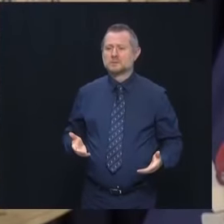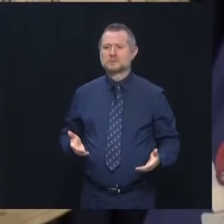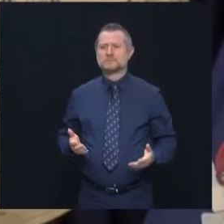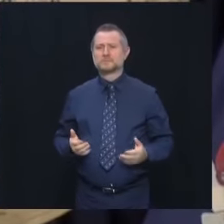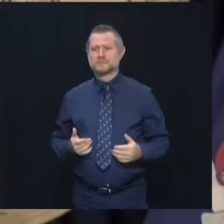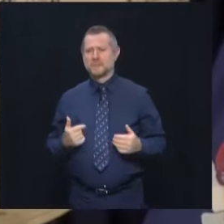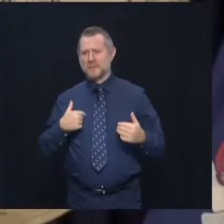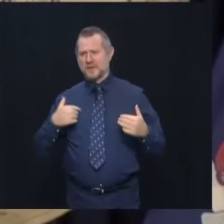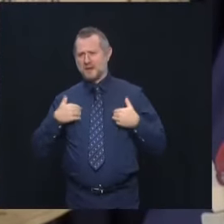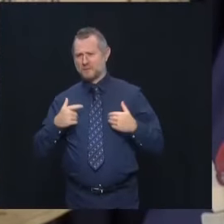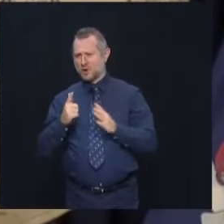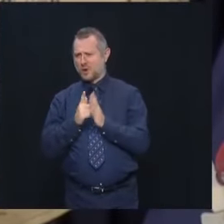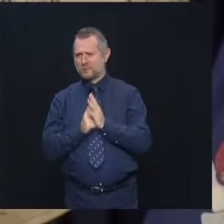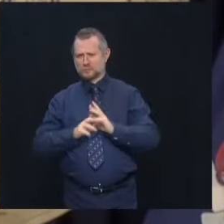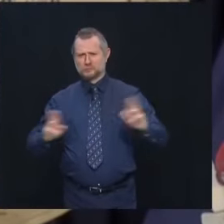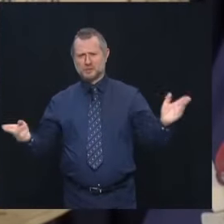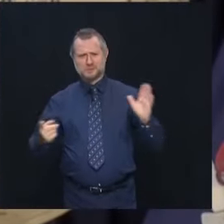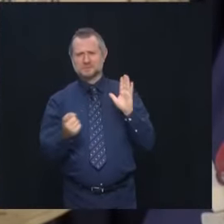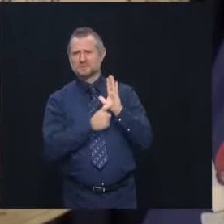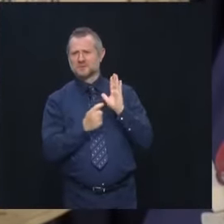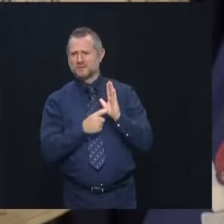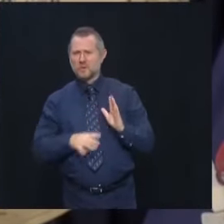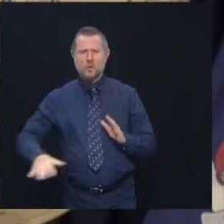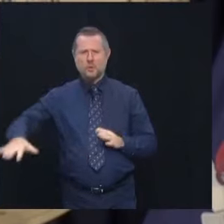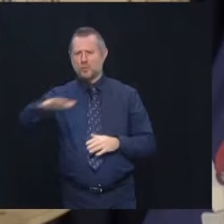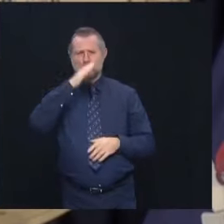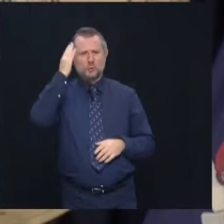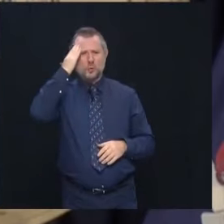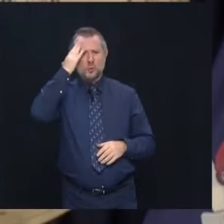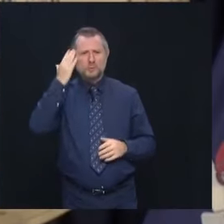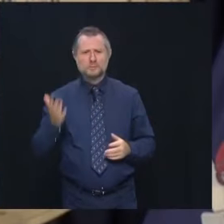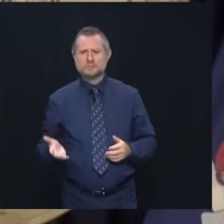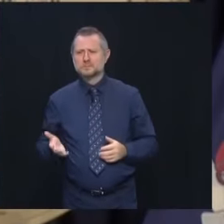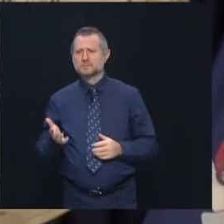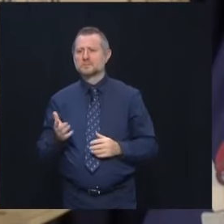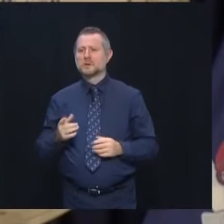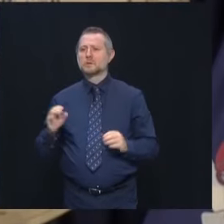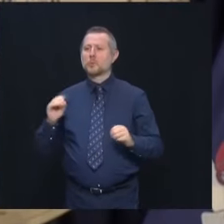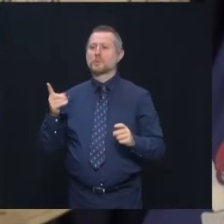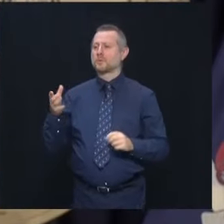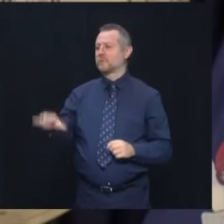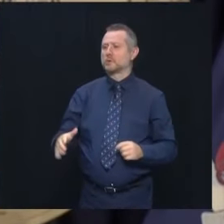laws. Everybody knows the laws. They're not being enforced.